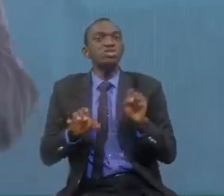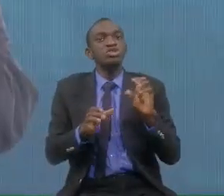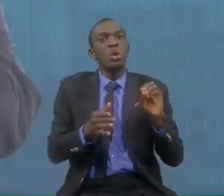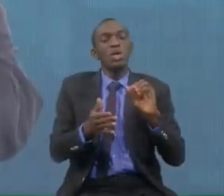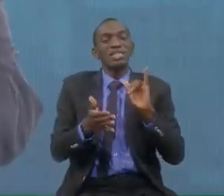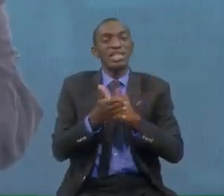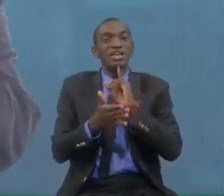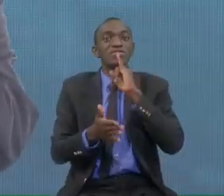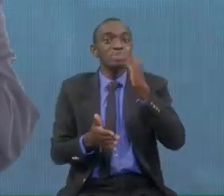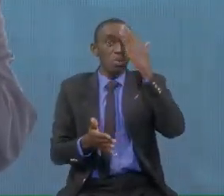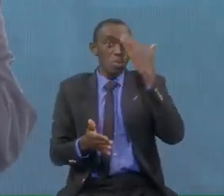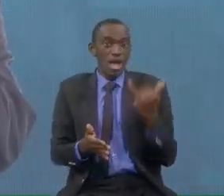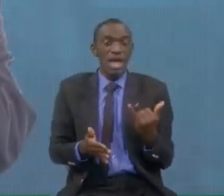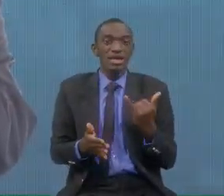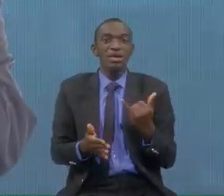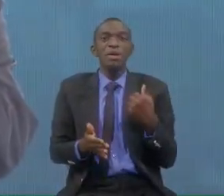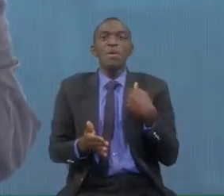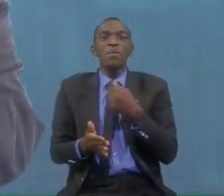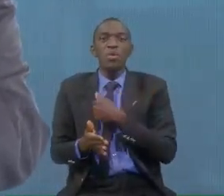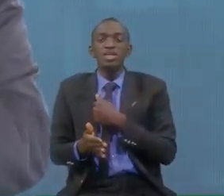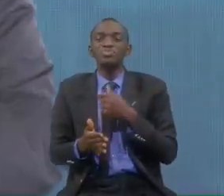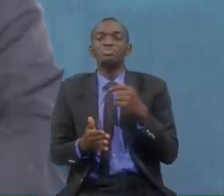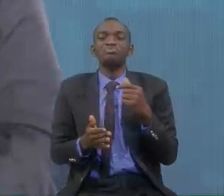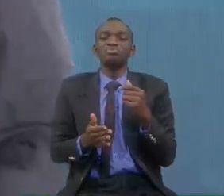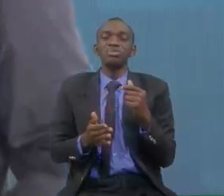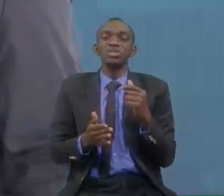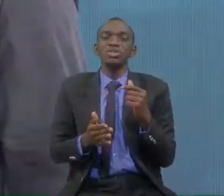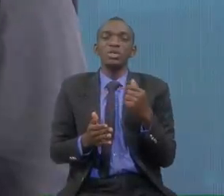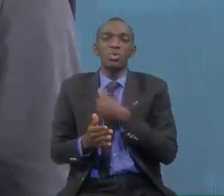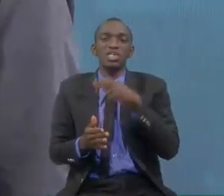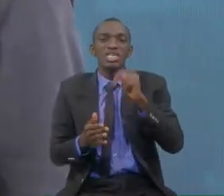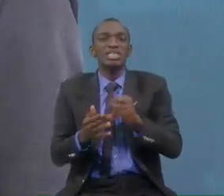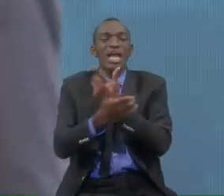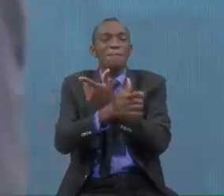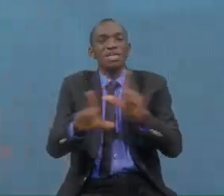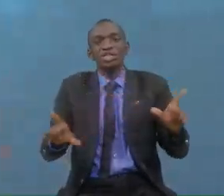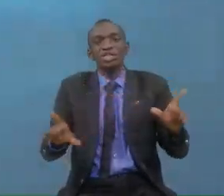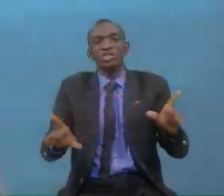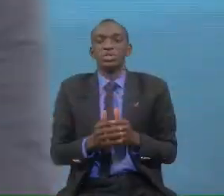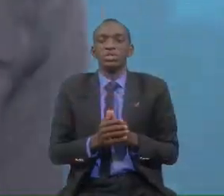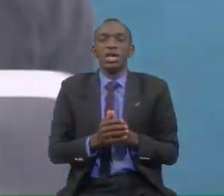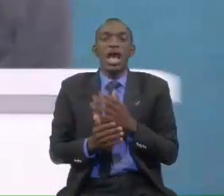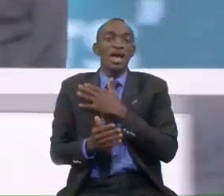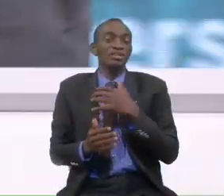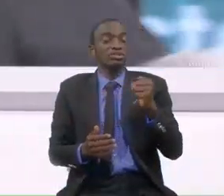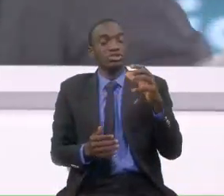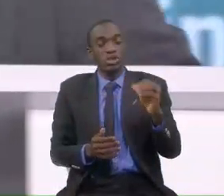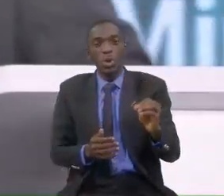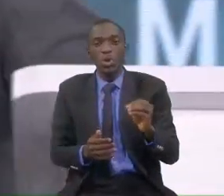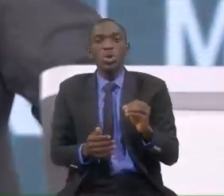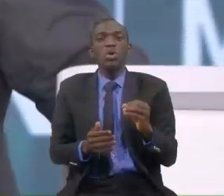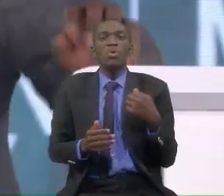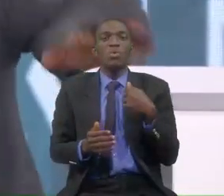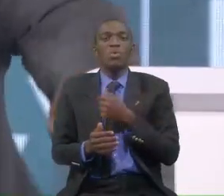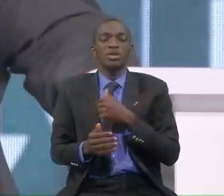liberation from every appearance of evil. And we're not just leaving, put your leg there, put your leg there, put your